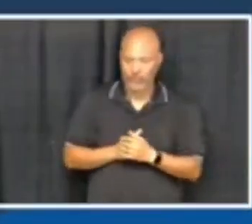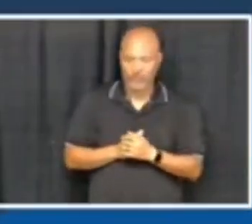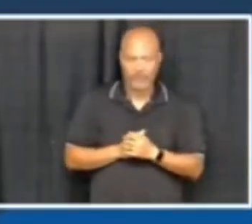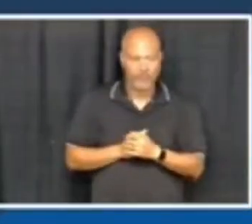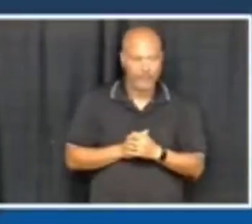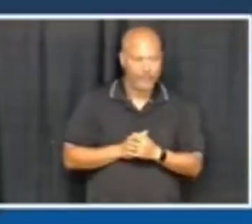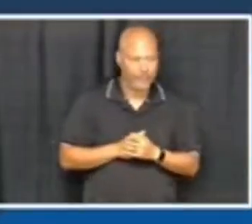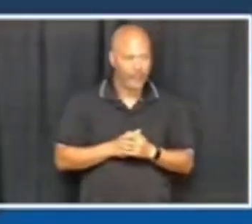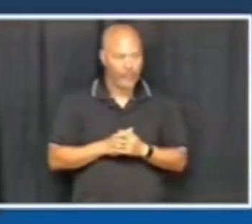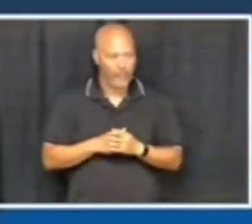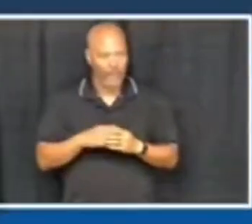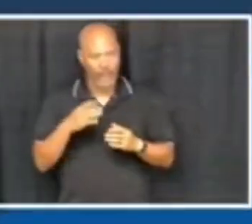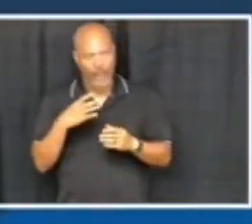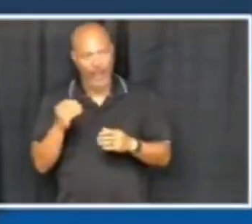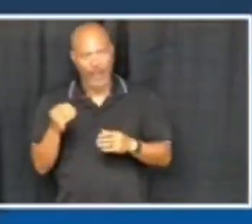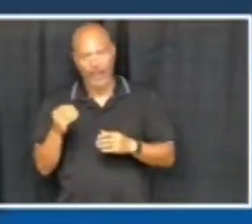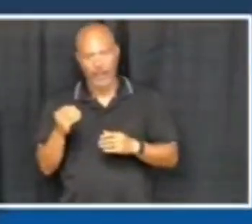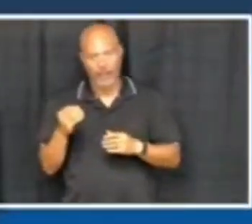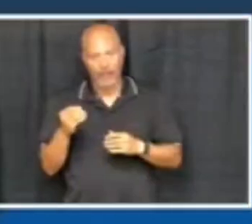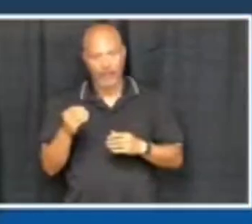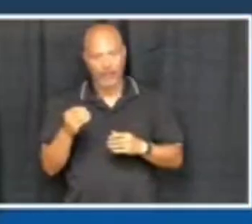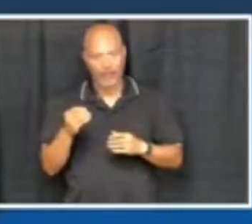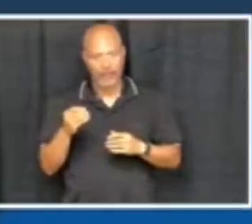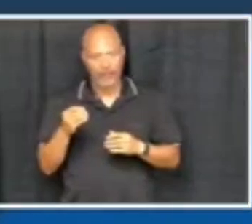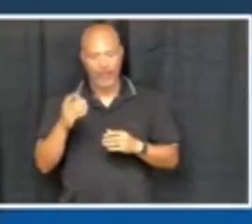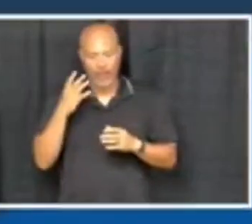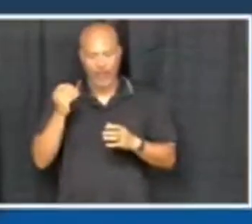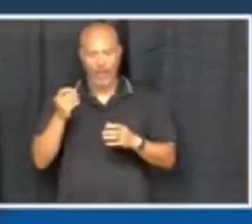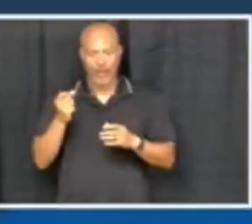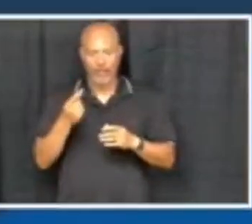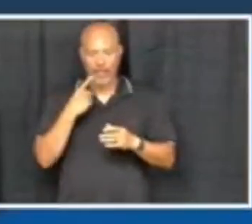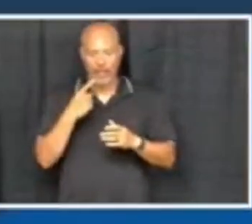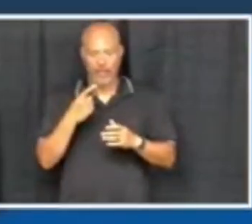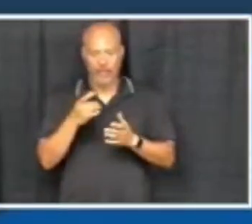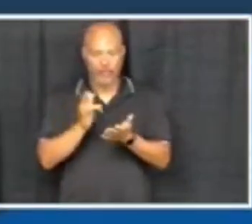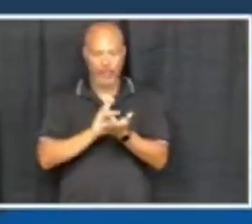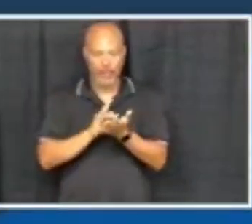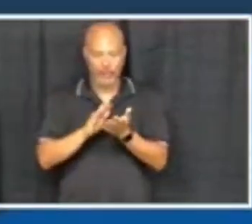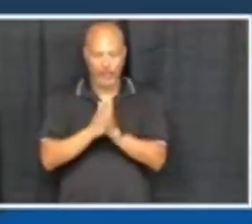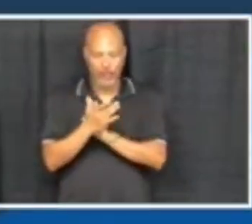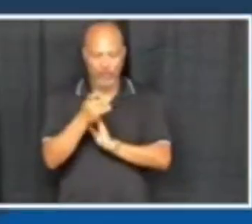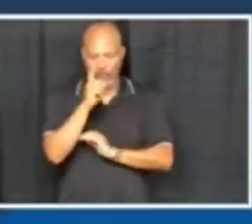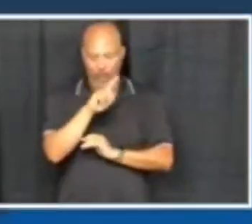And they take a drug just to be a false version of themselves.